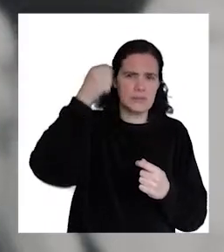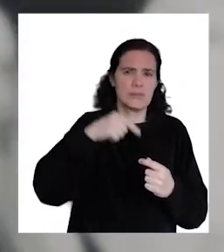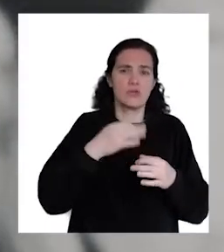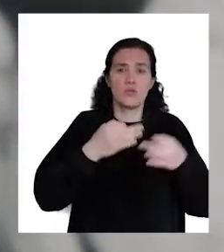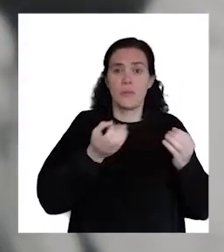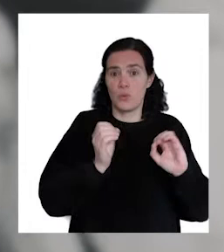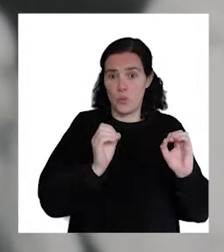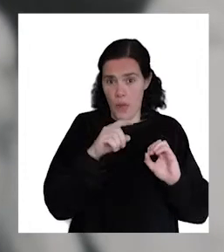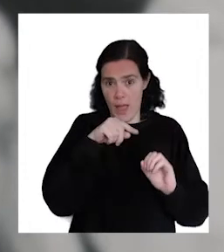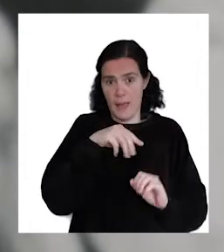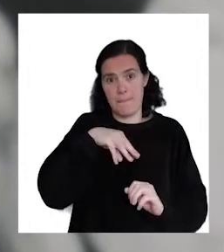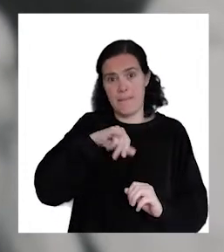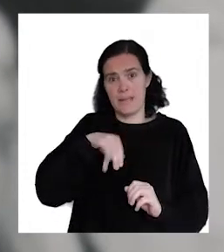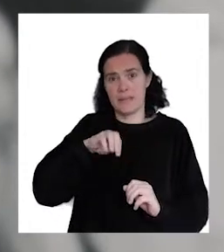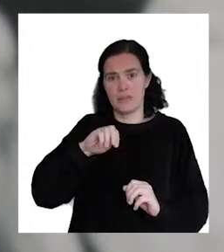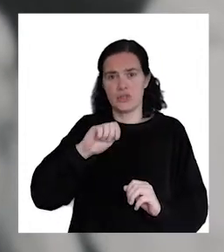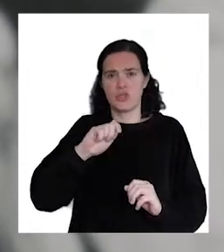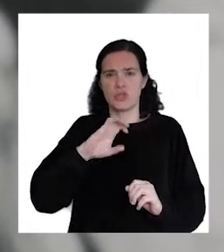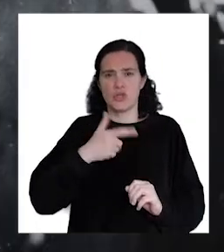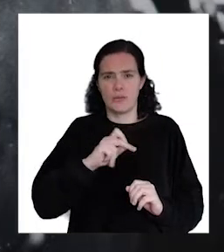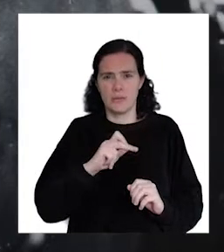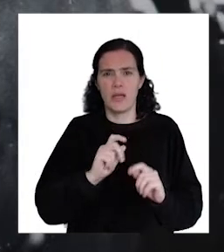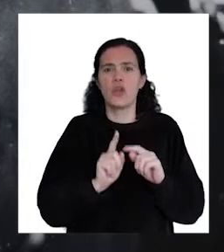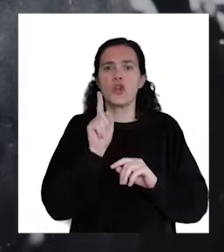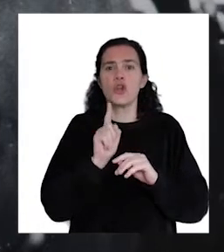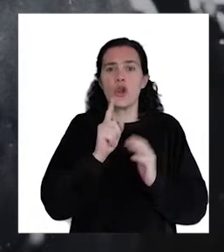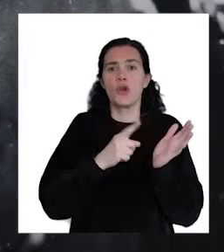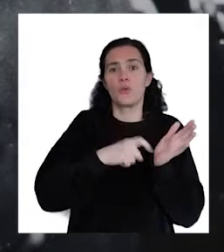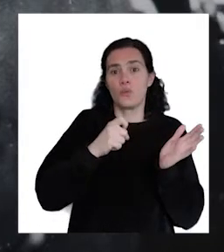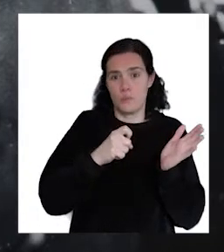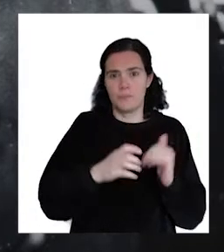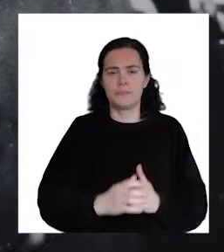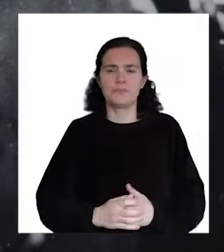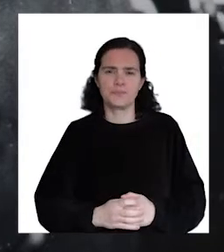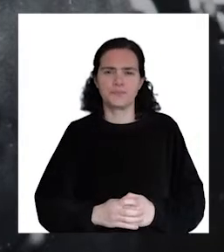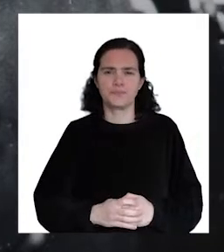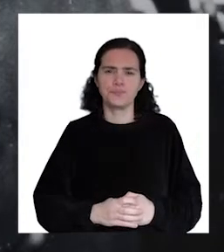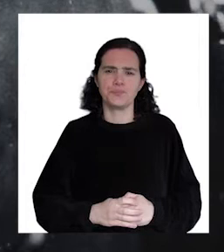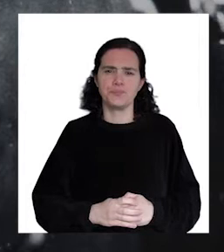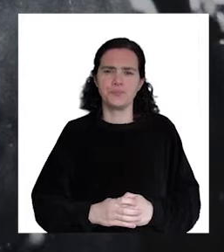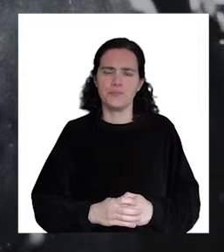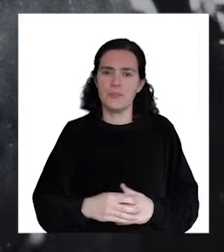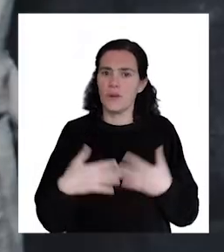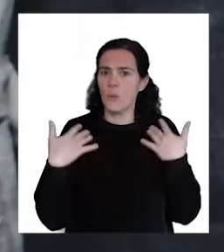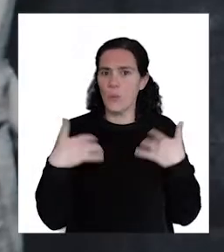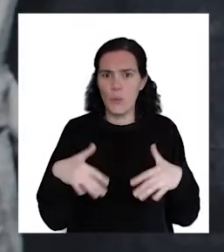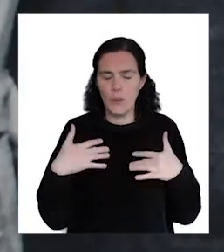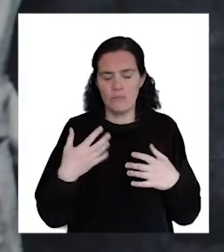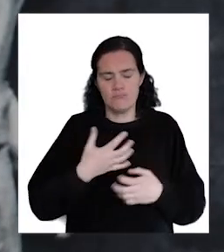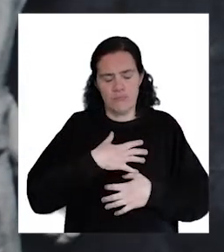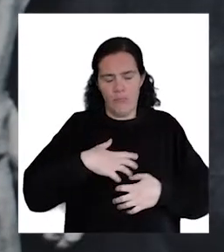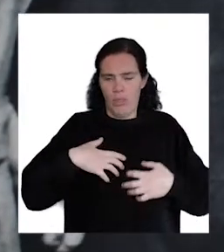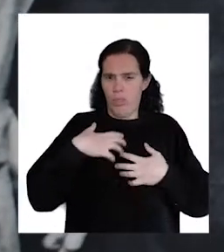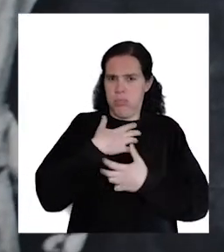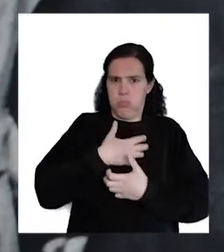in Duluth, Minnesota, north of the United States. It's a